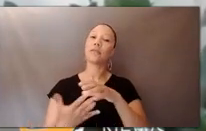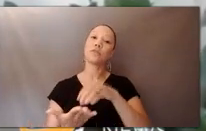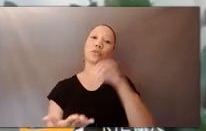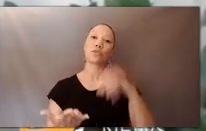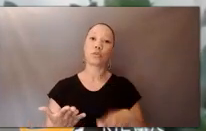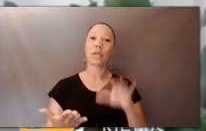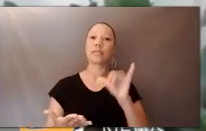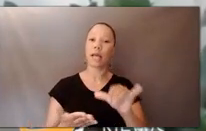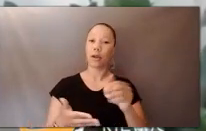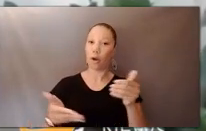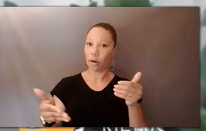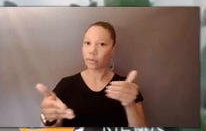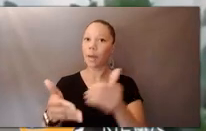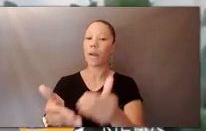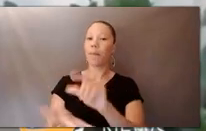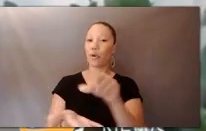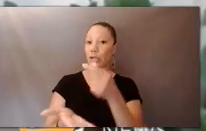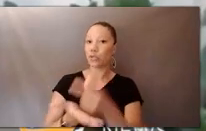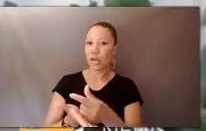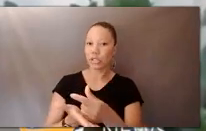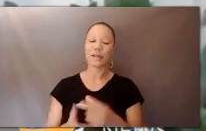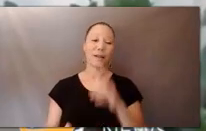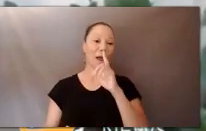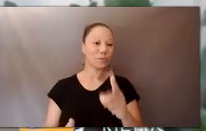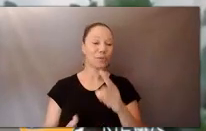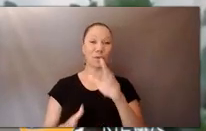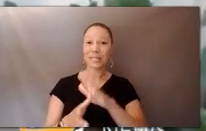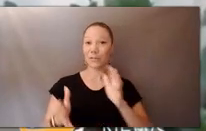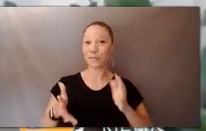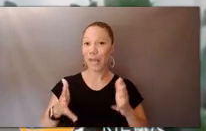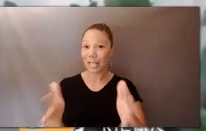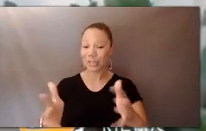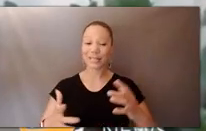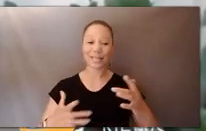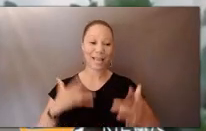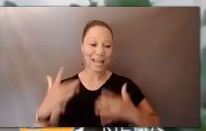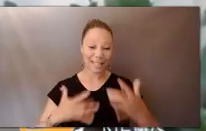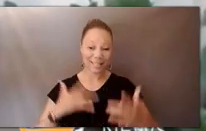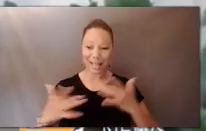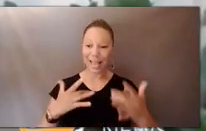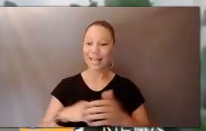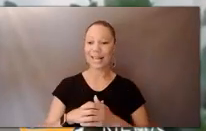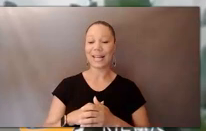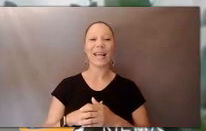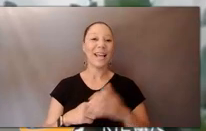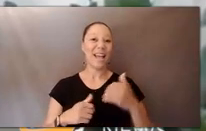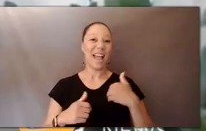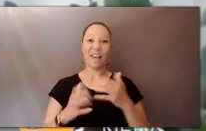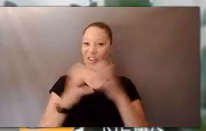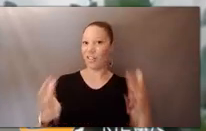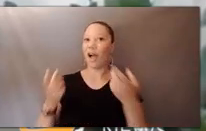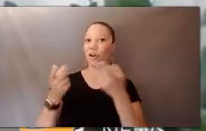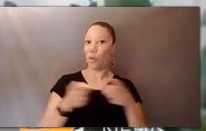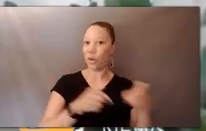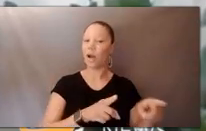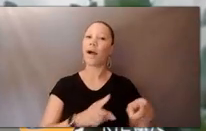are coming upon graduation. I'm sure many of them are anxious, they're excited, they're, got a lot of stuff going on, especially